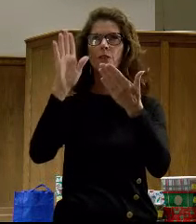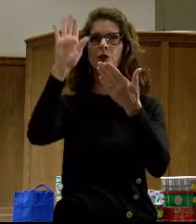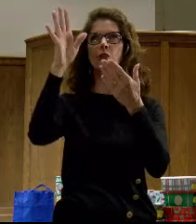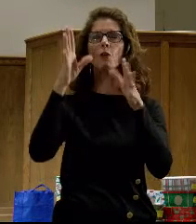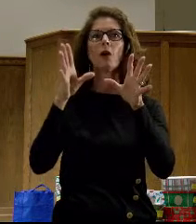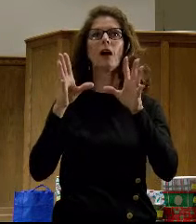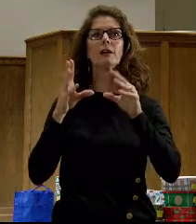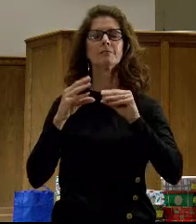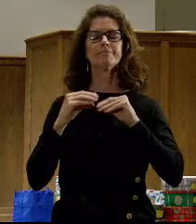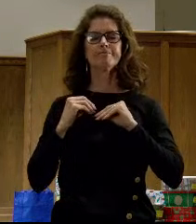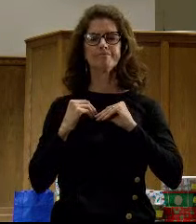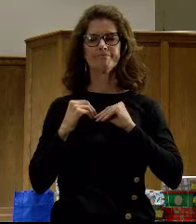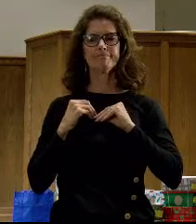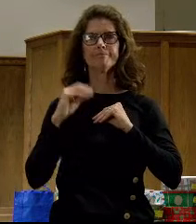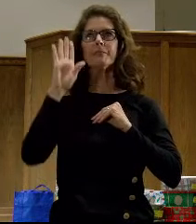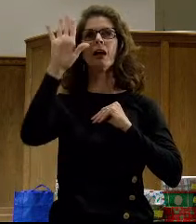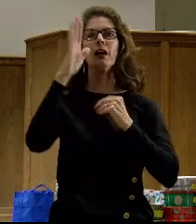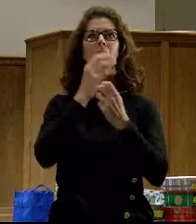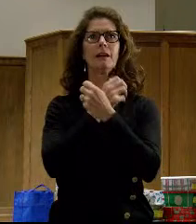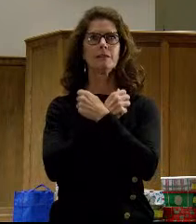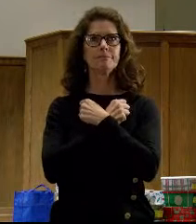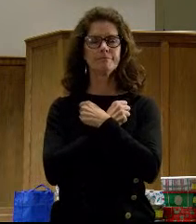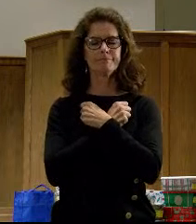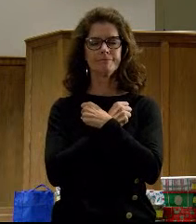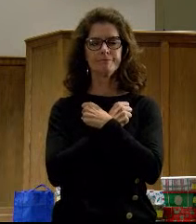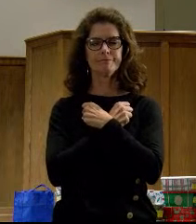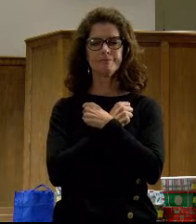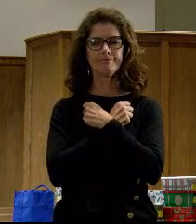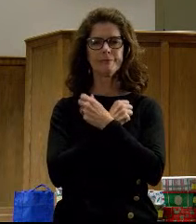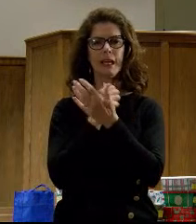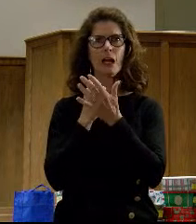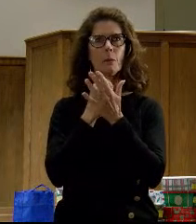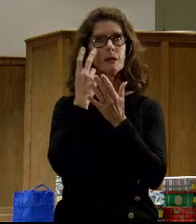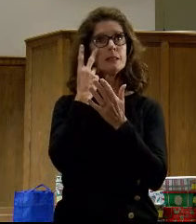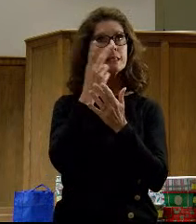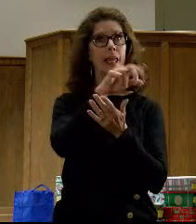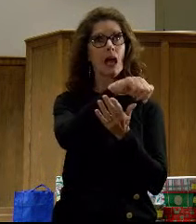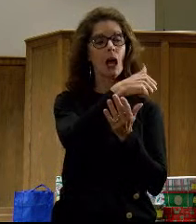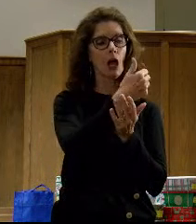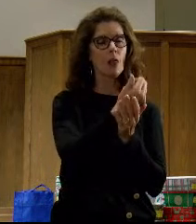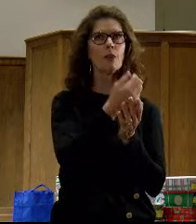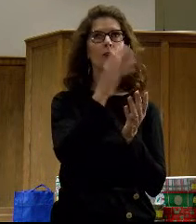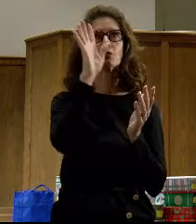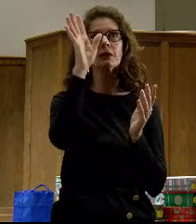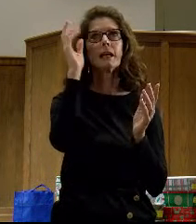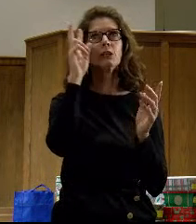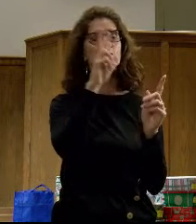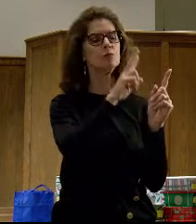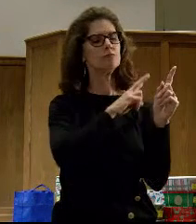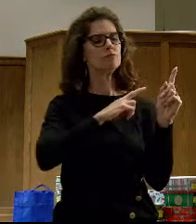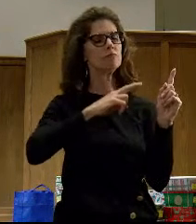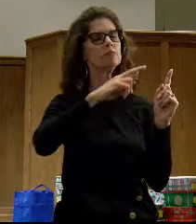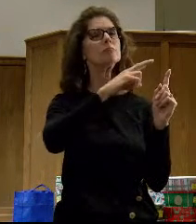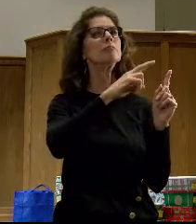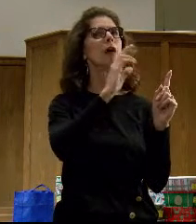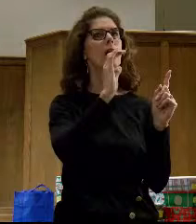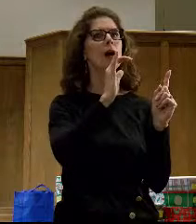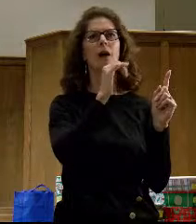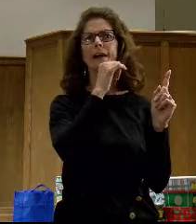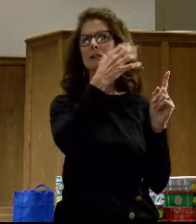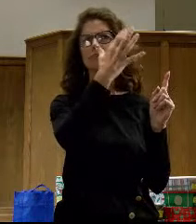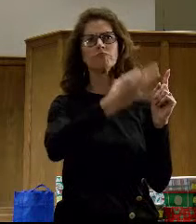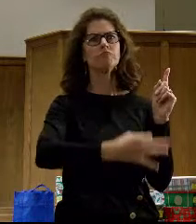love. Father, help us to see others through your eyes. Help us to not judge